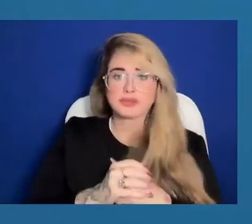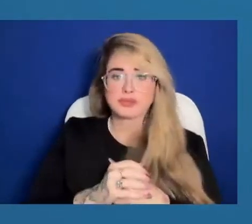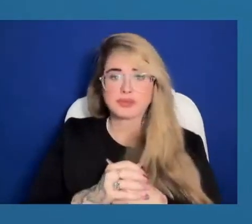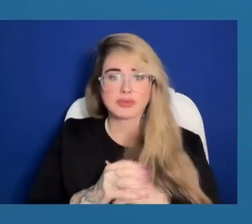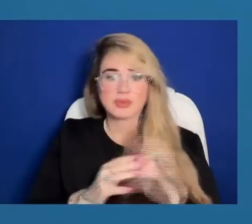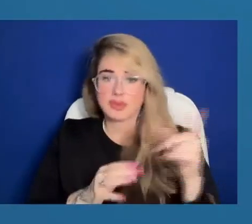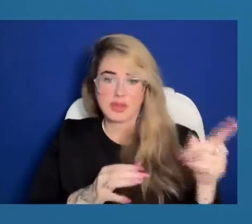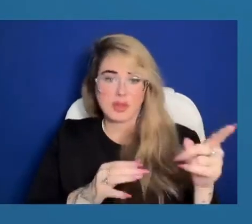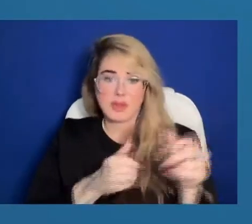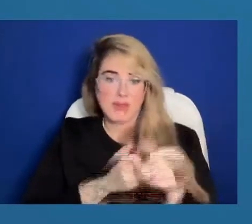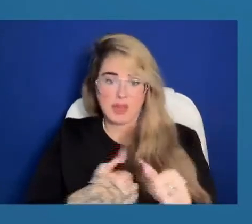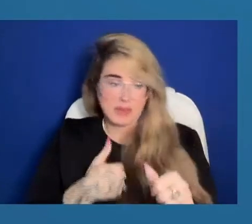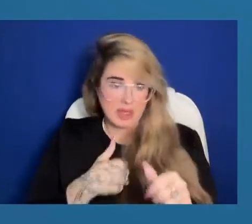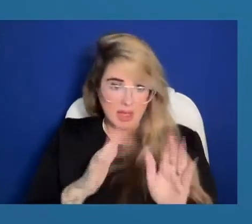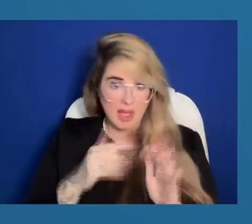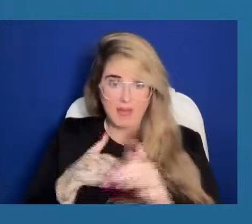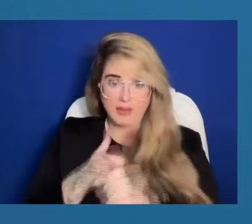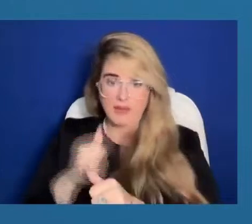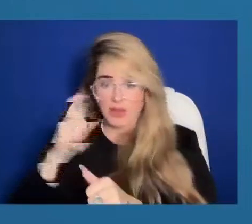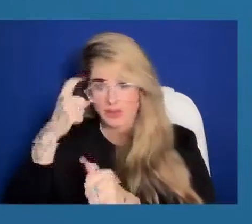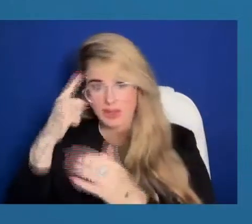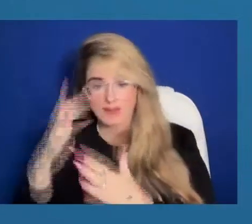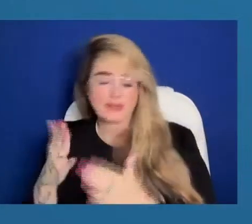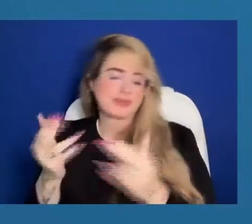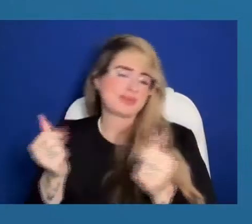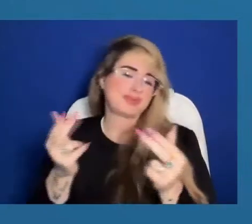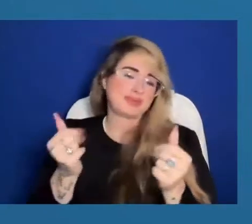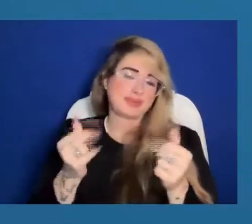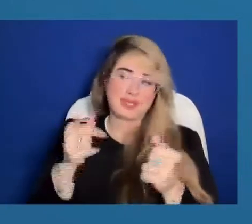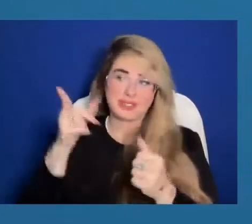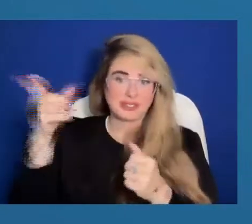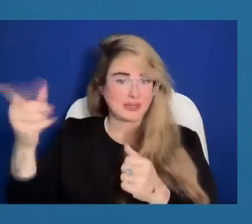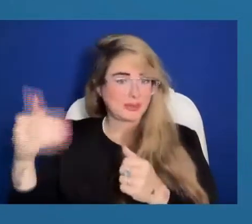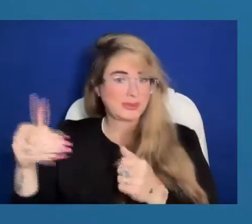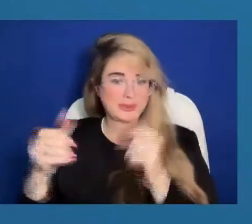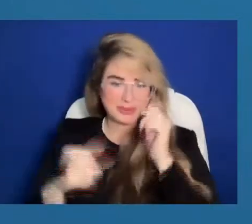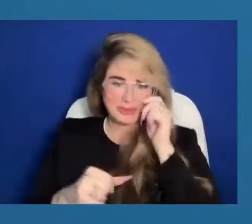I had to follow the governor. So she's the tough one.